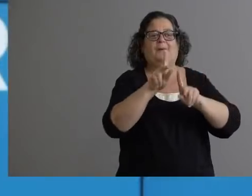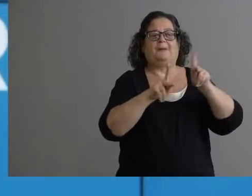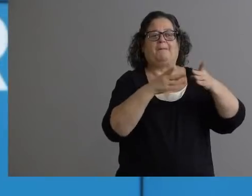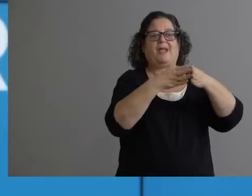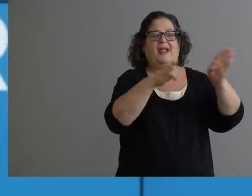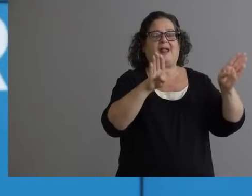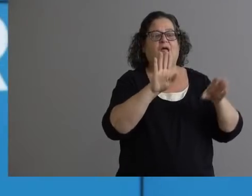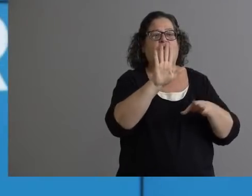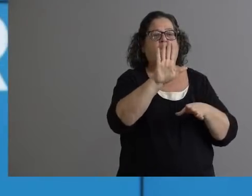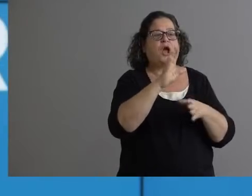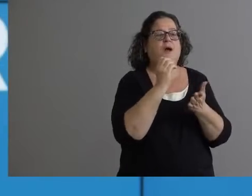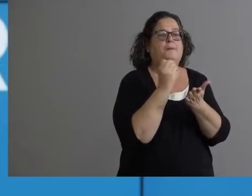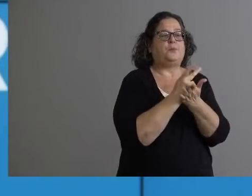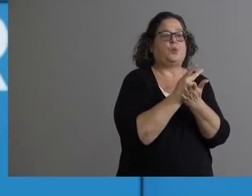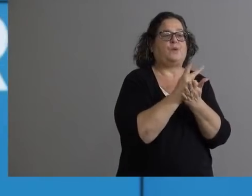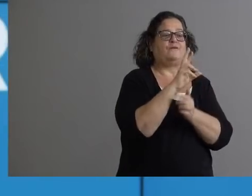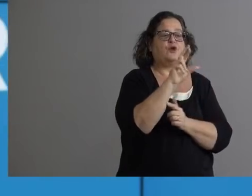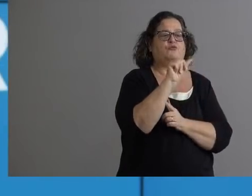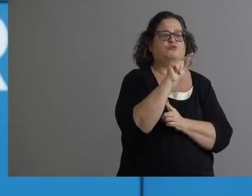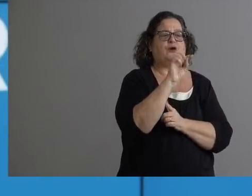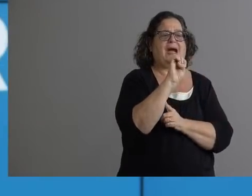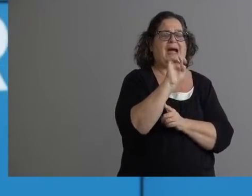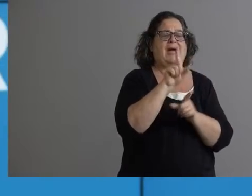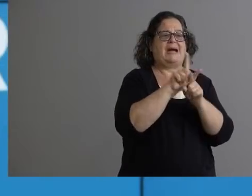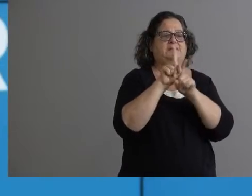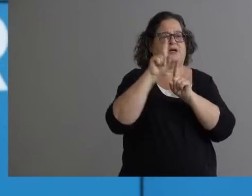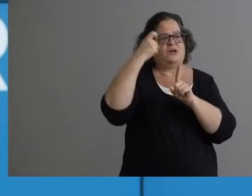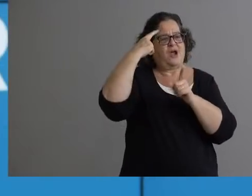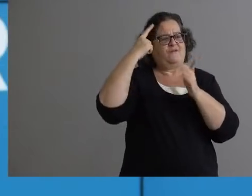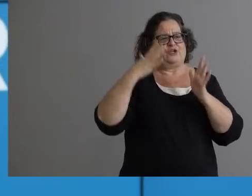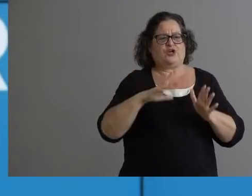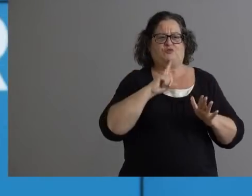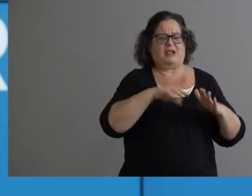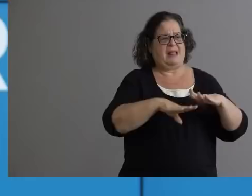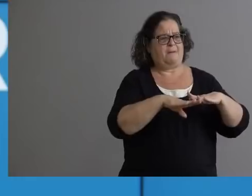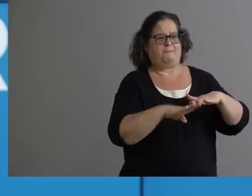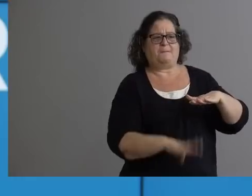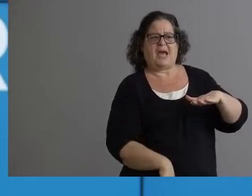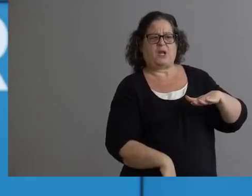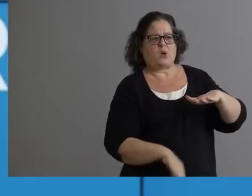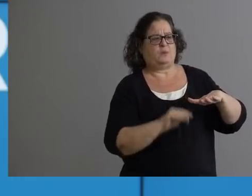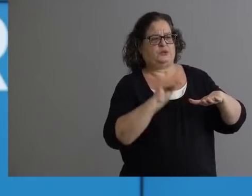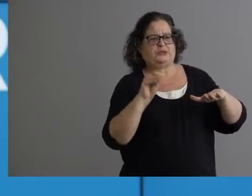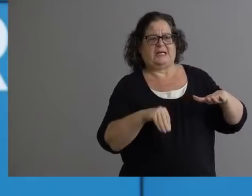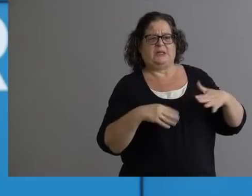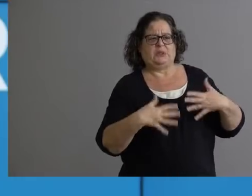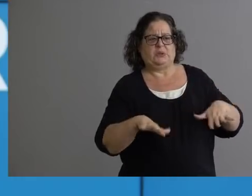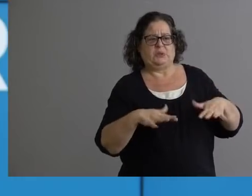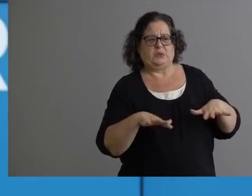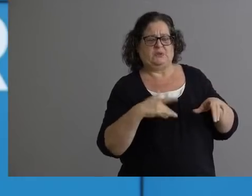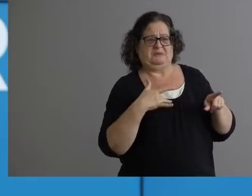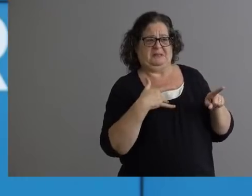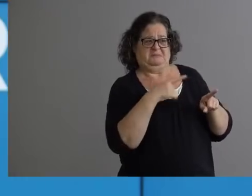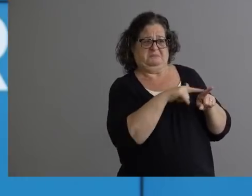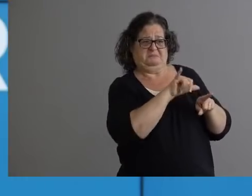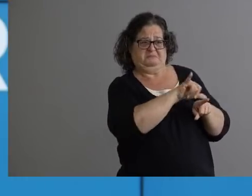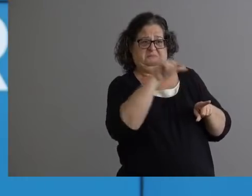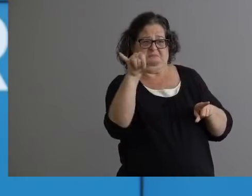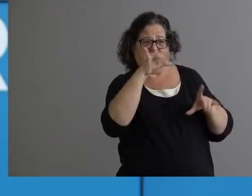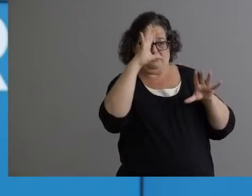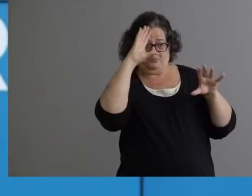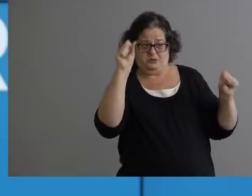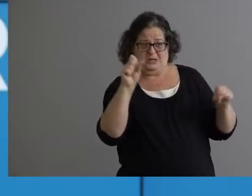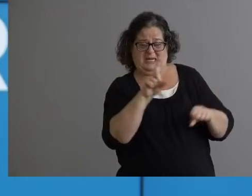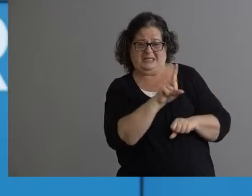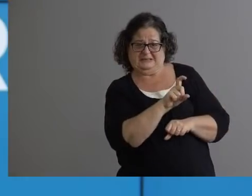that's your characterization, Dylan. I think that this is going to be a long